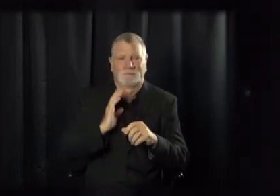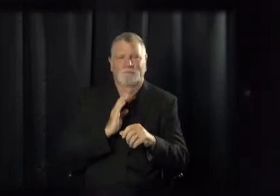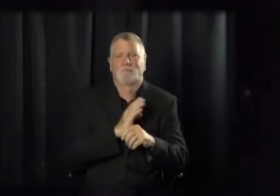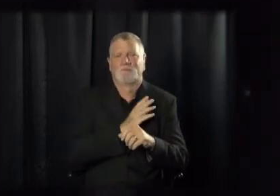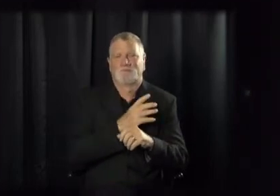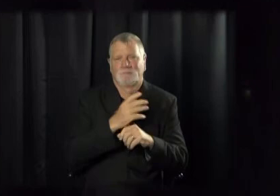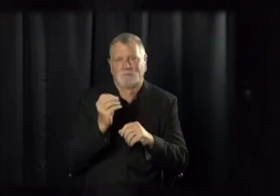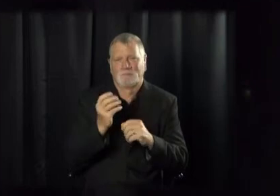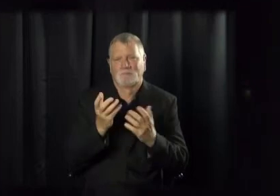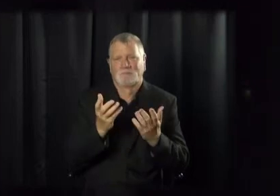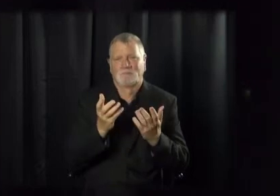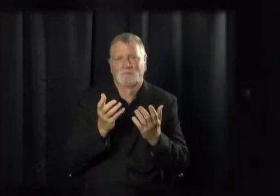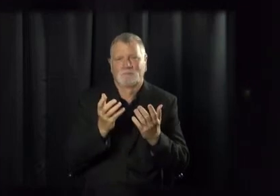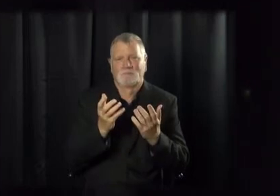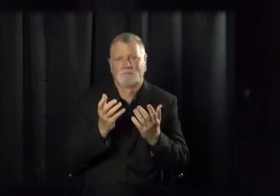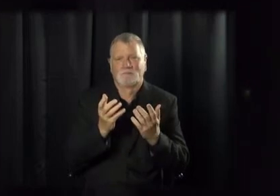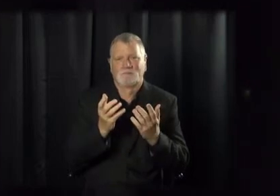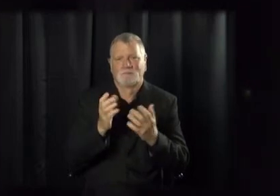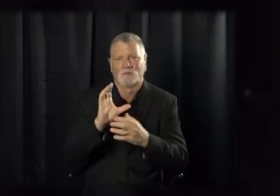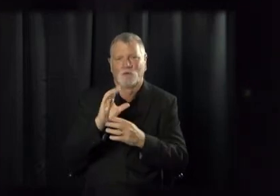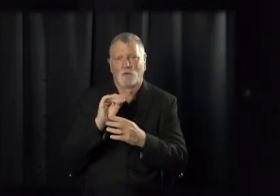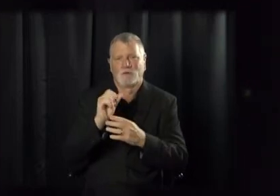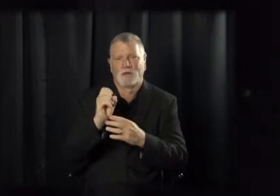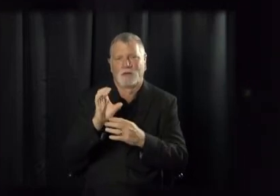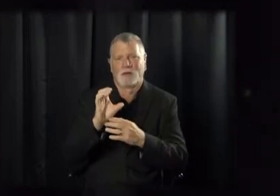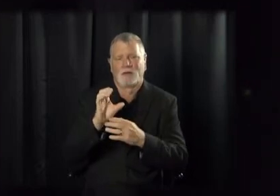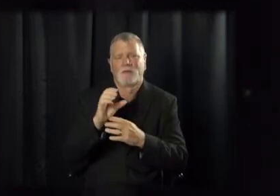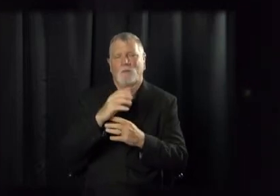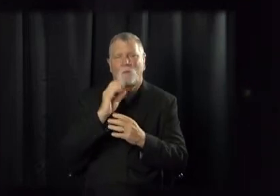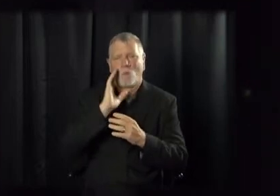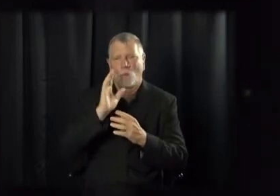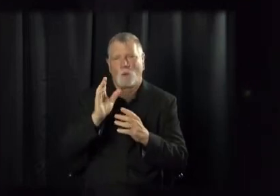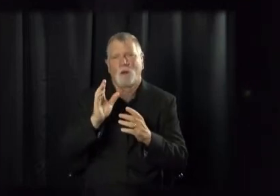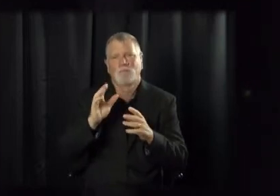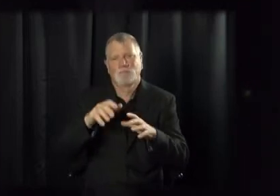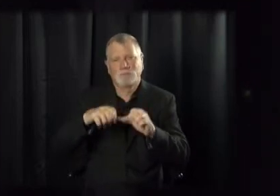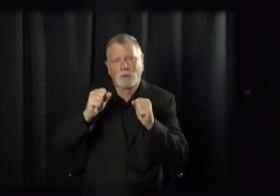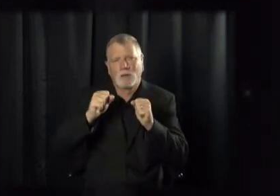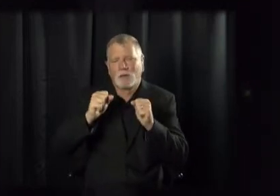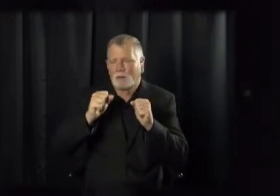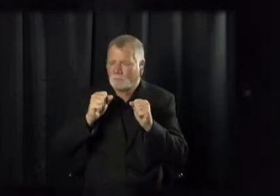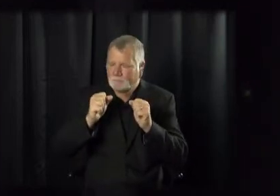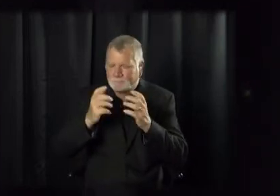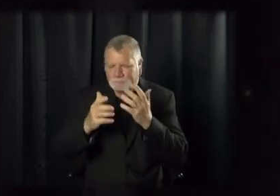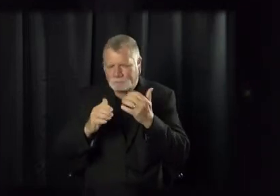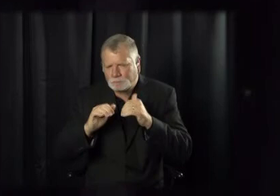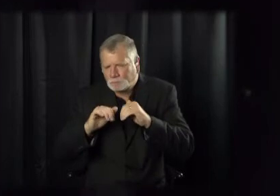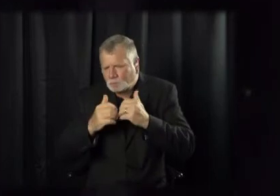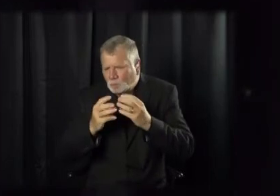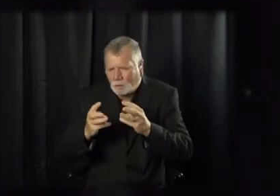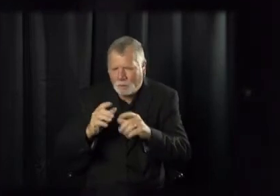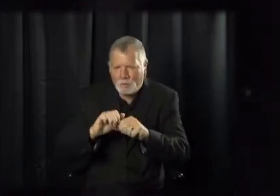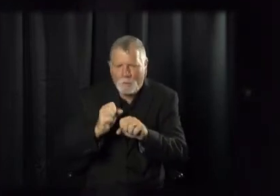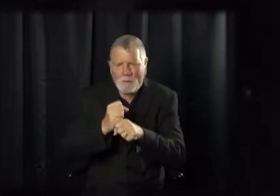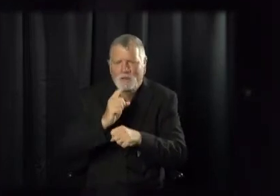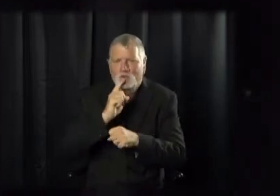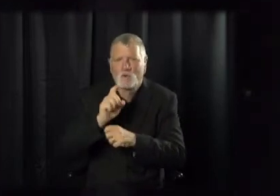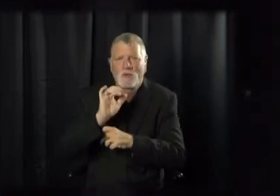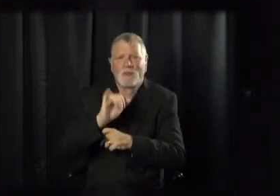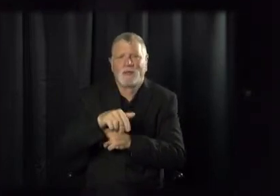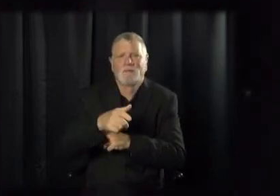board and Kosak will take whatever measures we need to take to make sure that